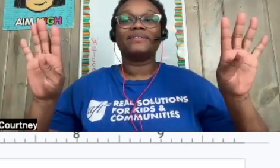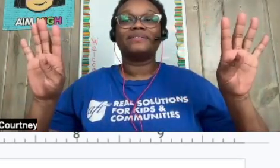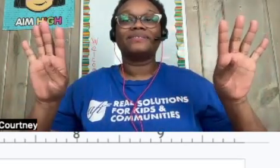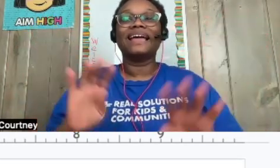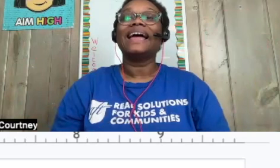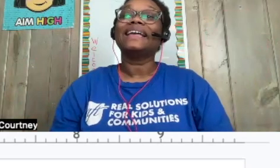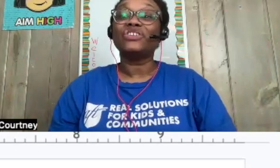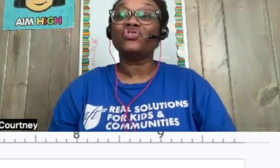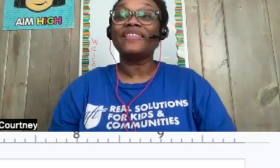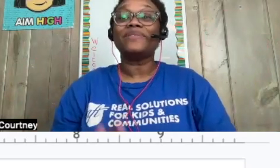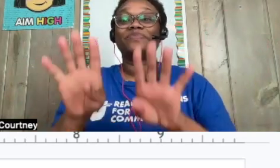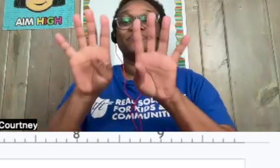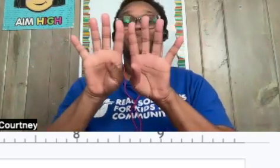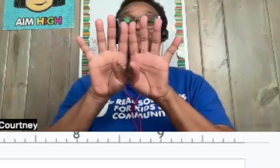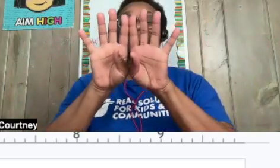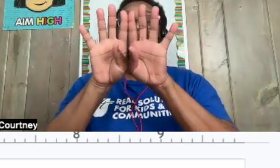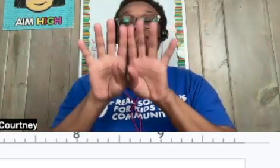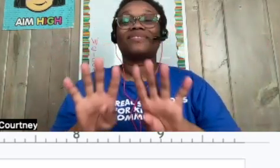Hanukkah. Can you try that?